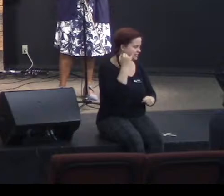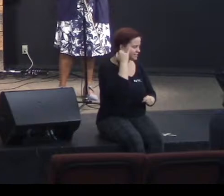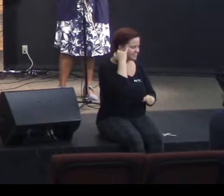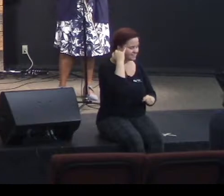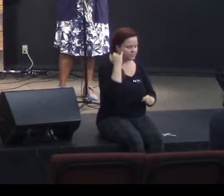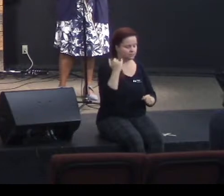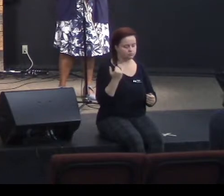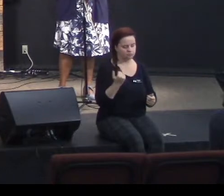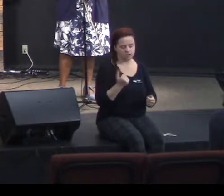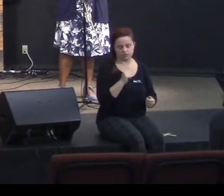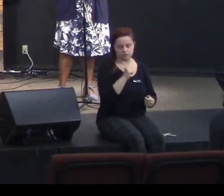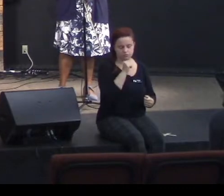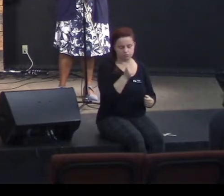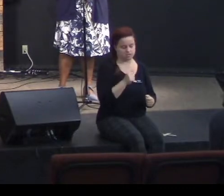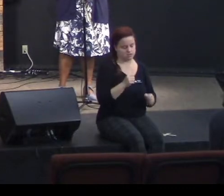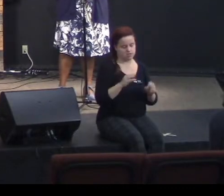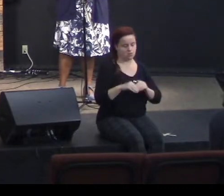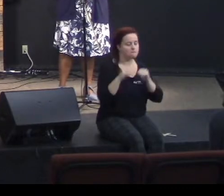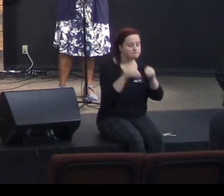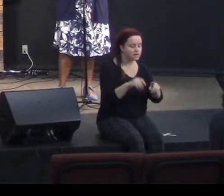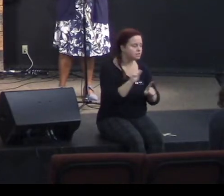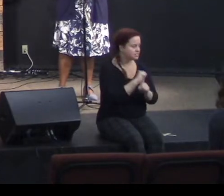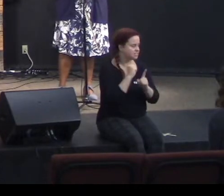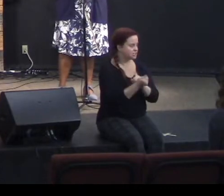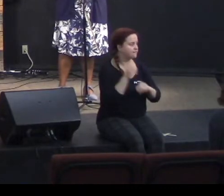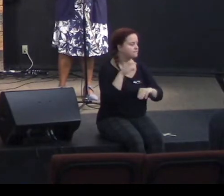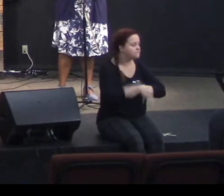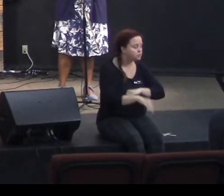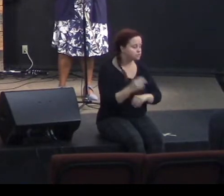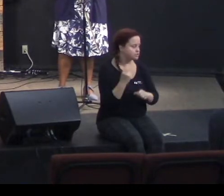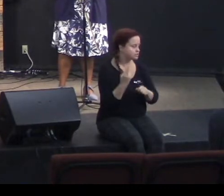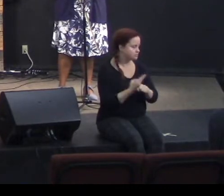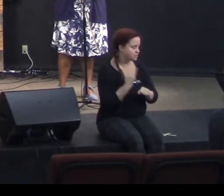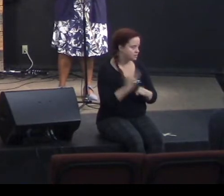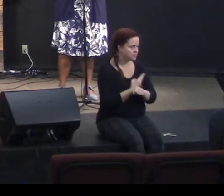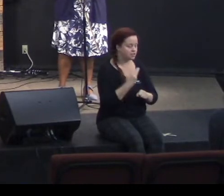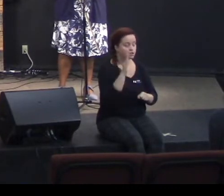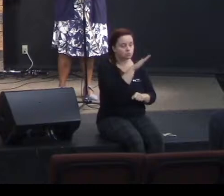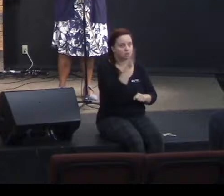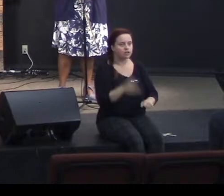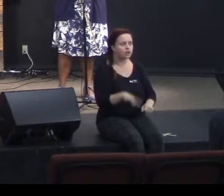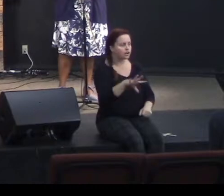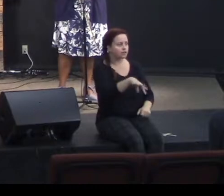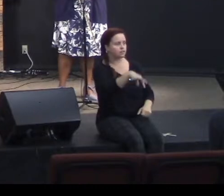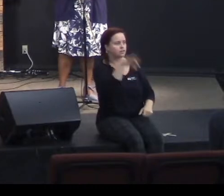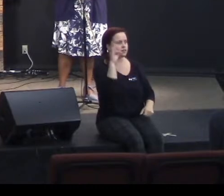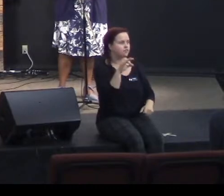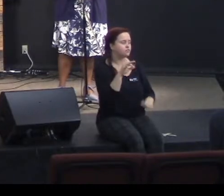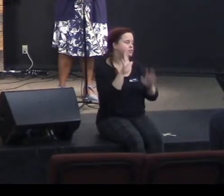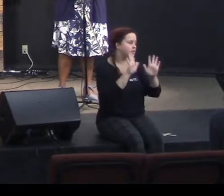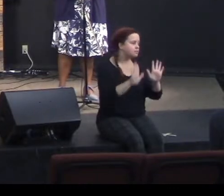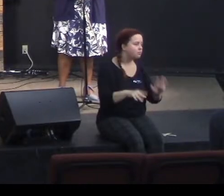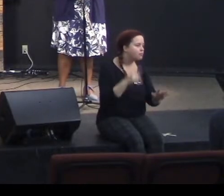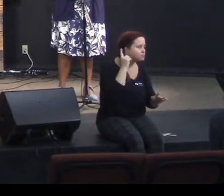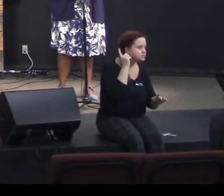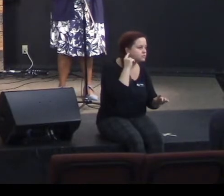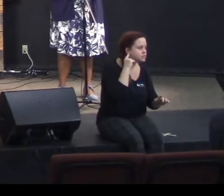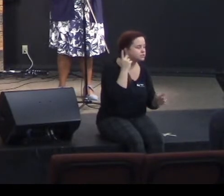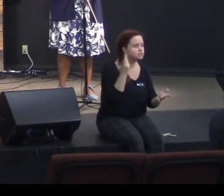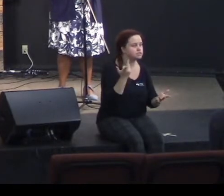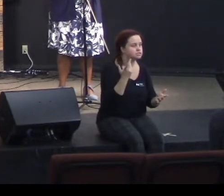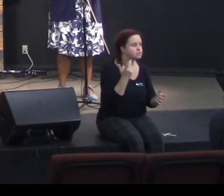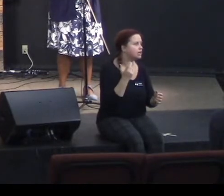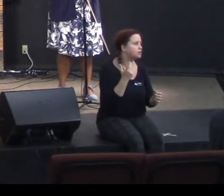into situations that force us to be used, then we never find that pure sound that we were made to